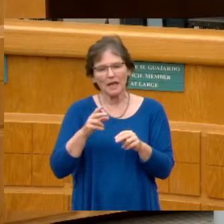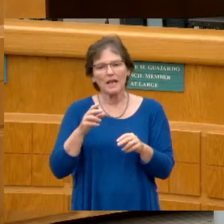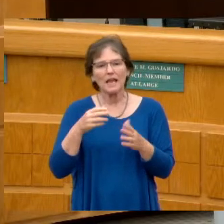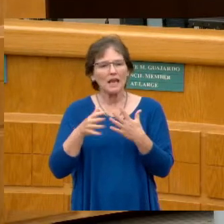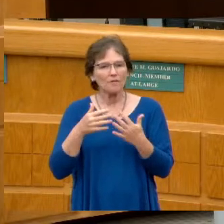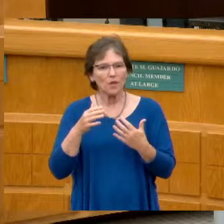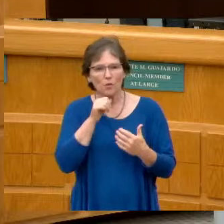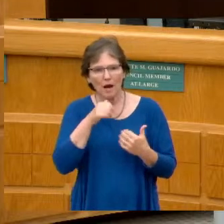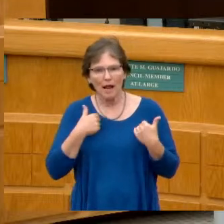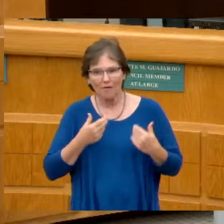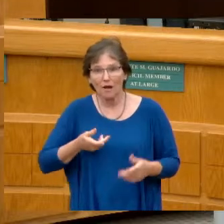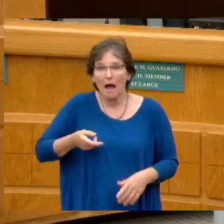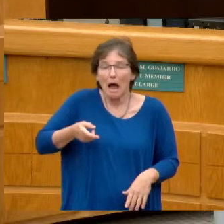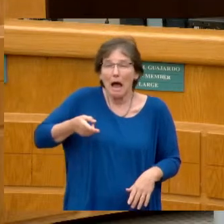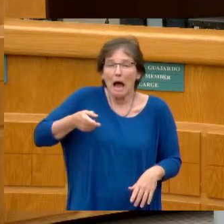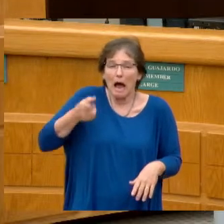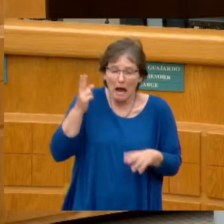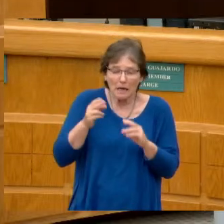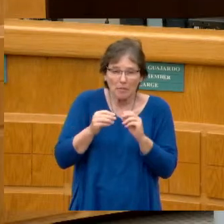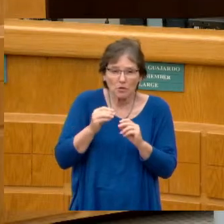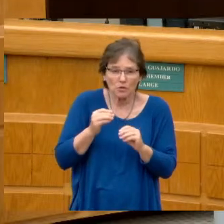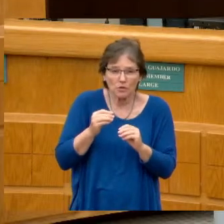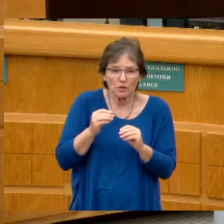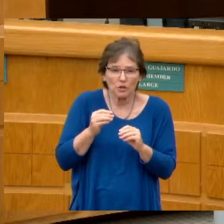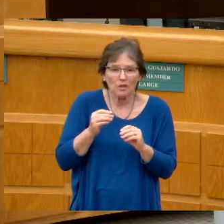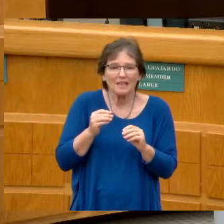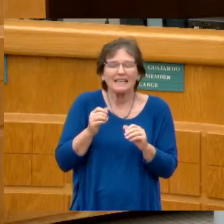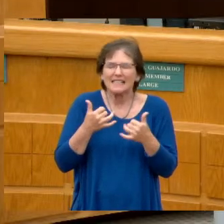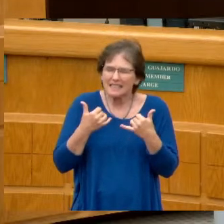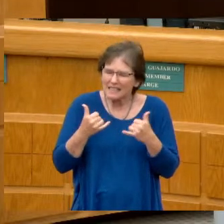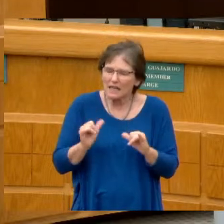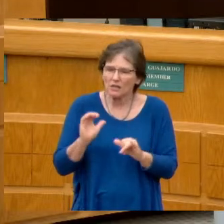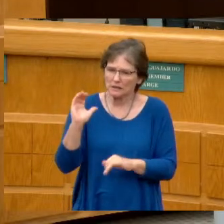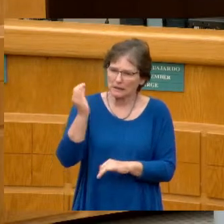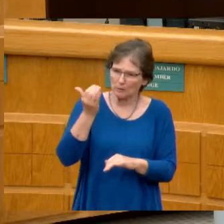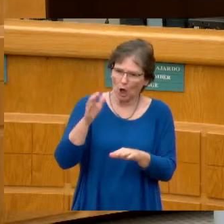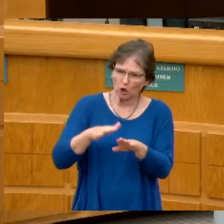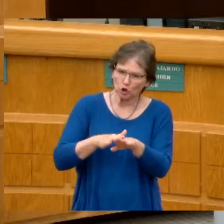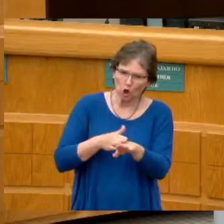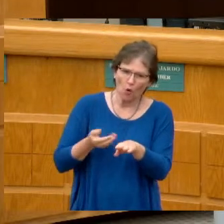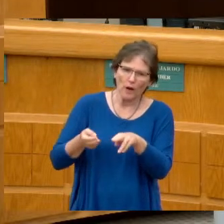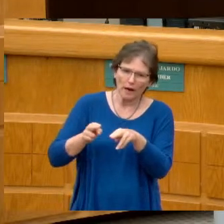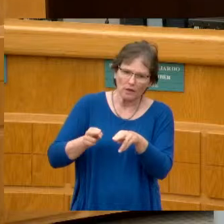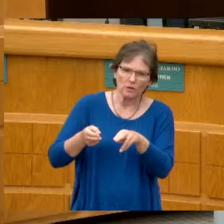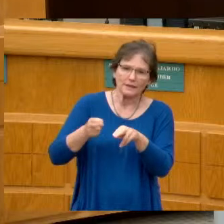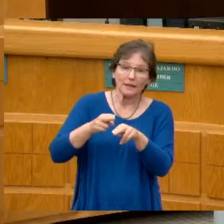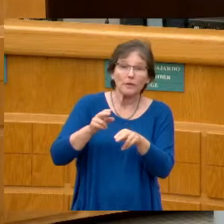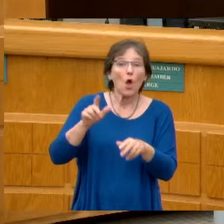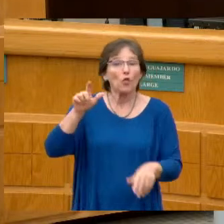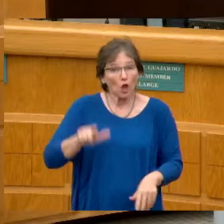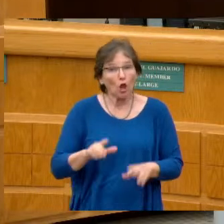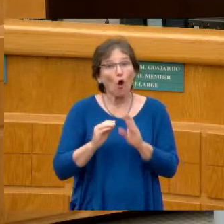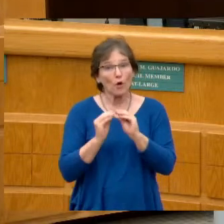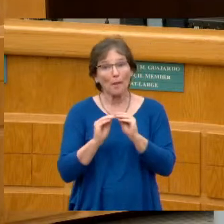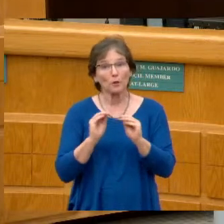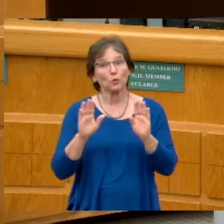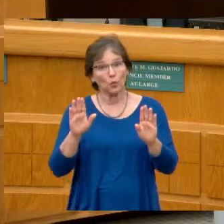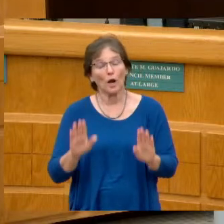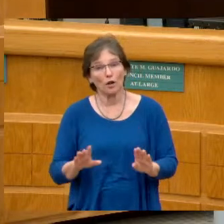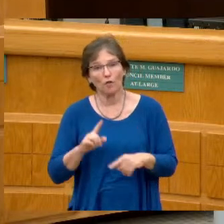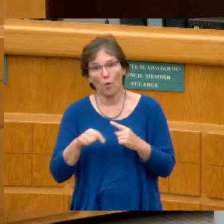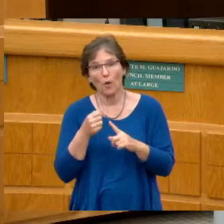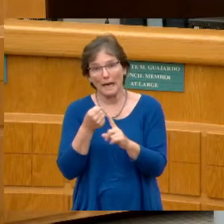people that have recently traveled to areas considered hotspots, like El Paso and Florida. We